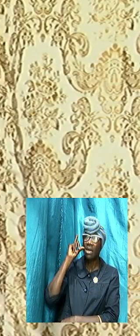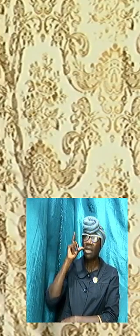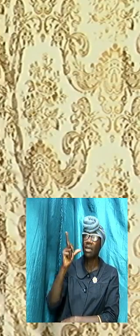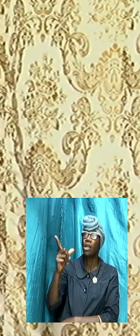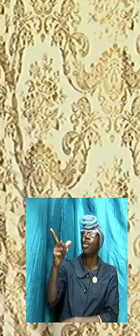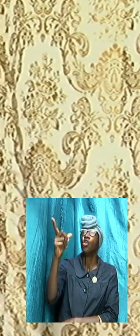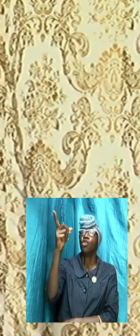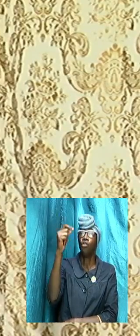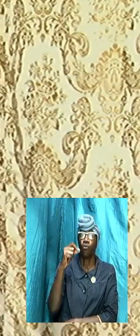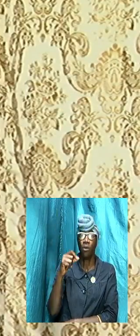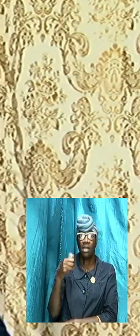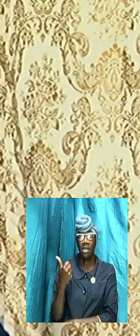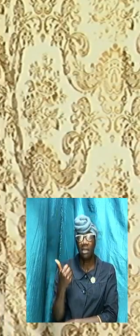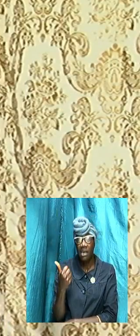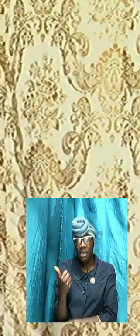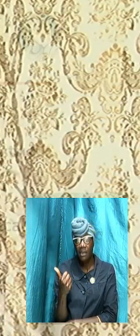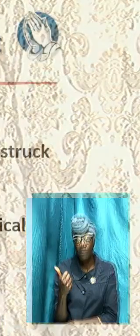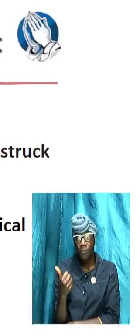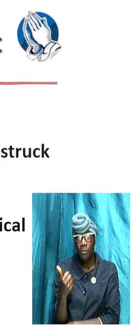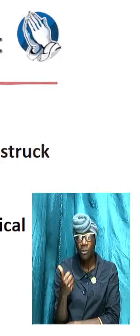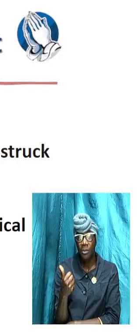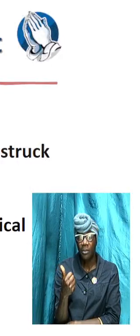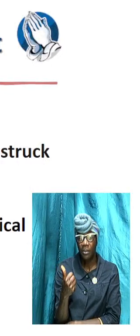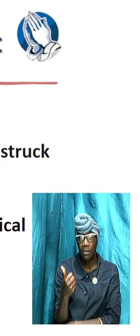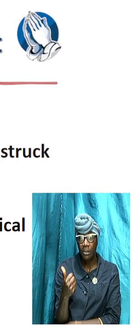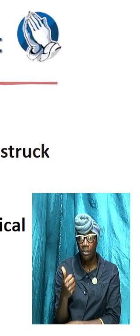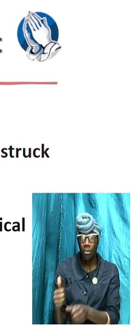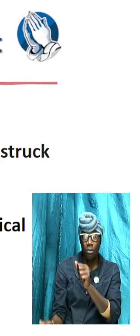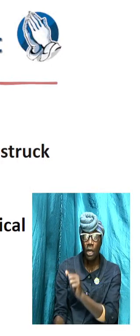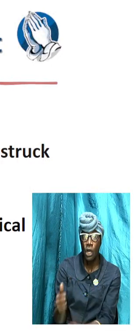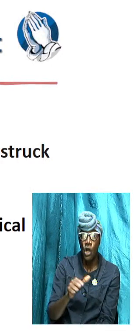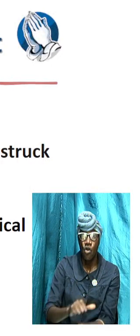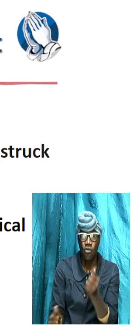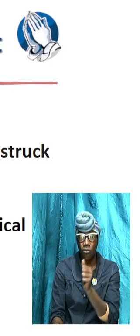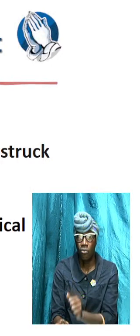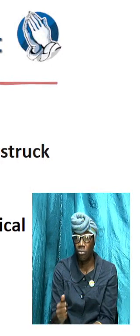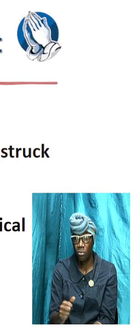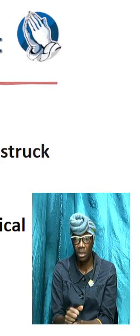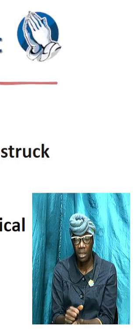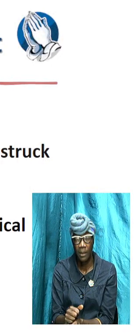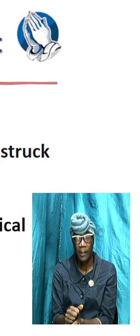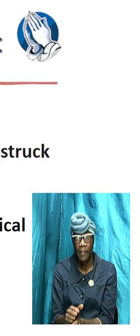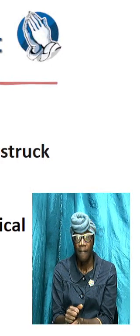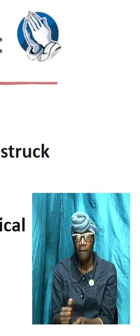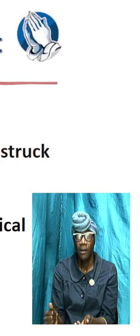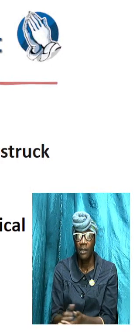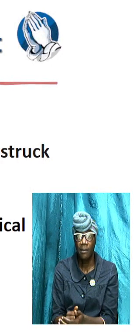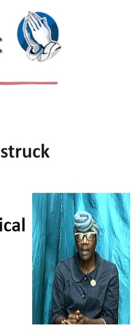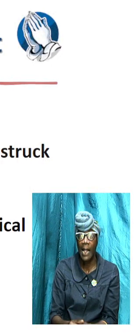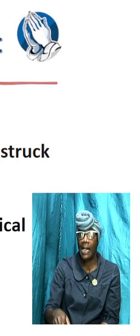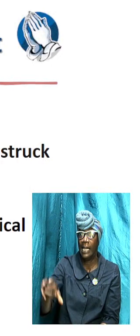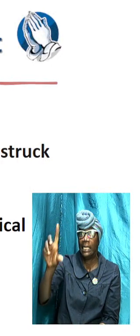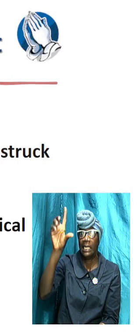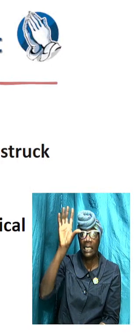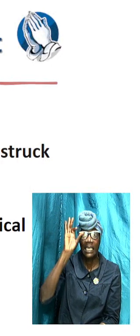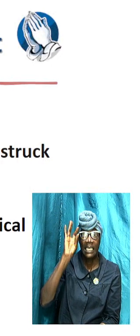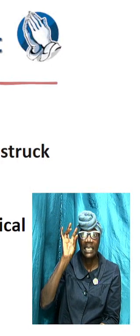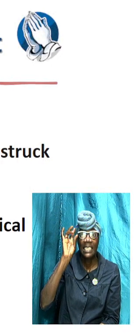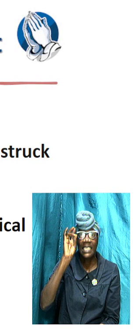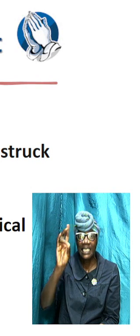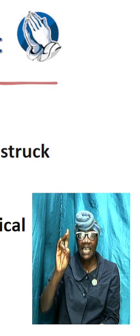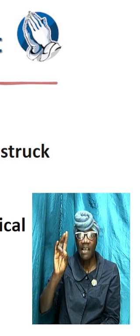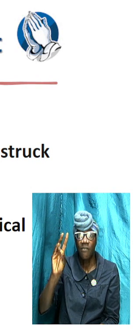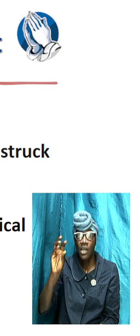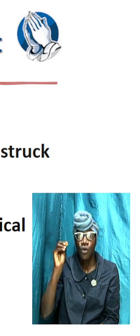2010, as it relates to natural disasters, there was a 7.0 magnitude earthquake that